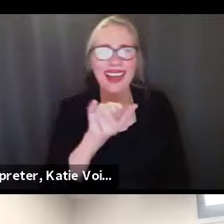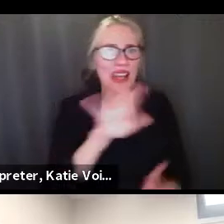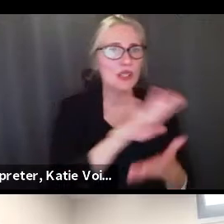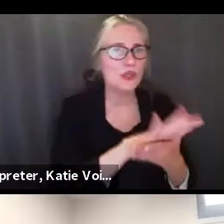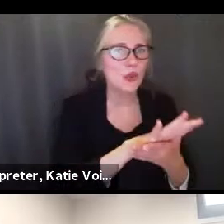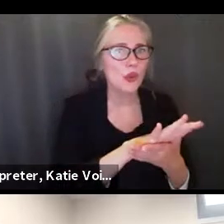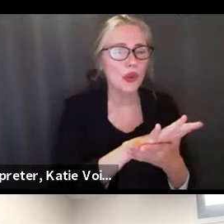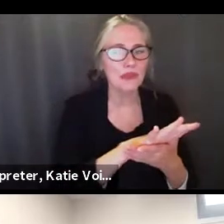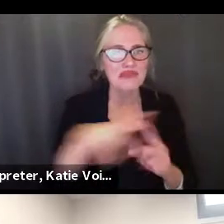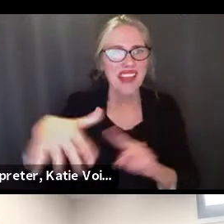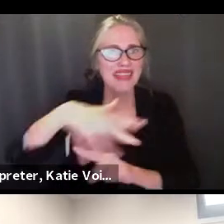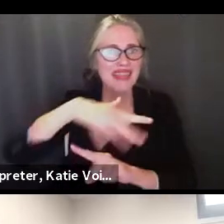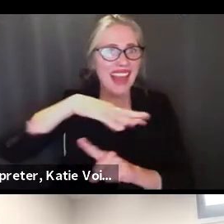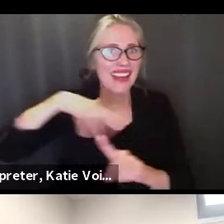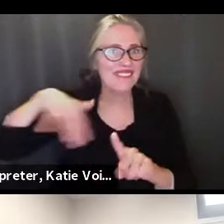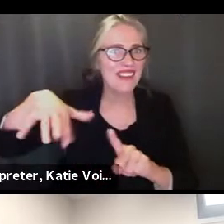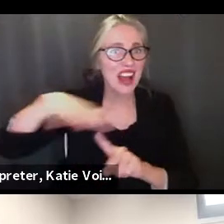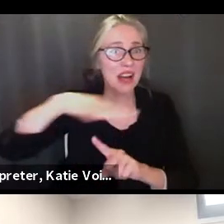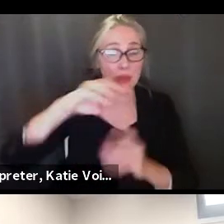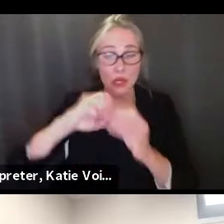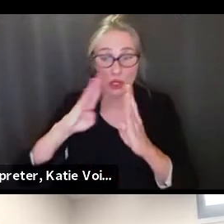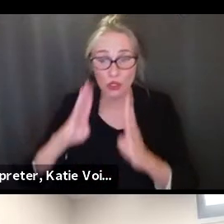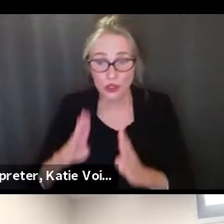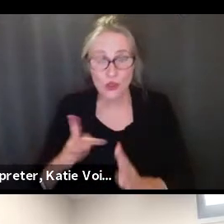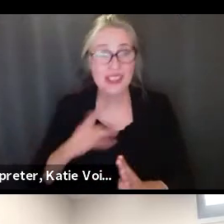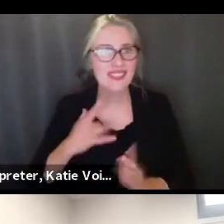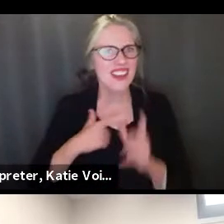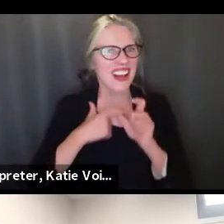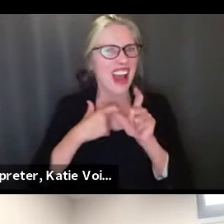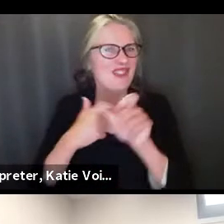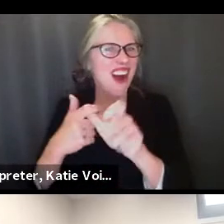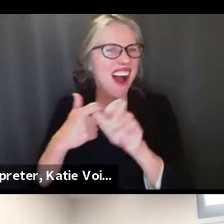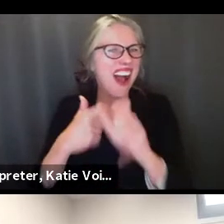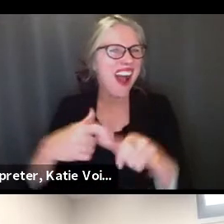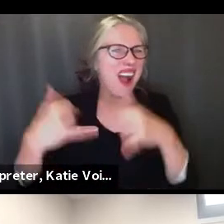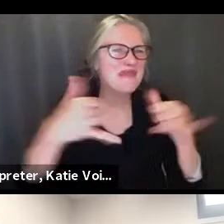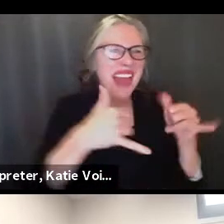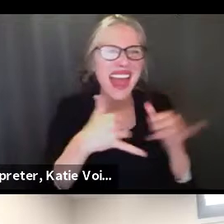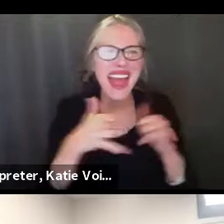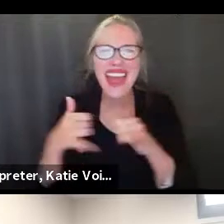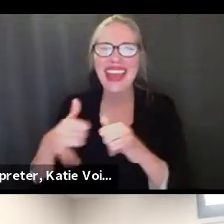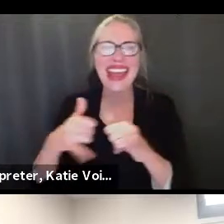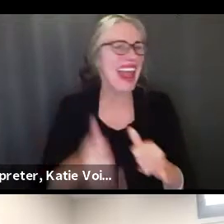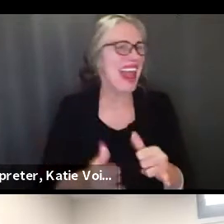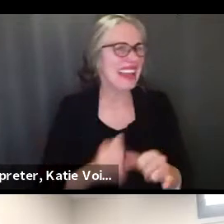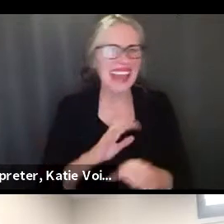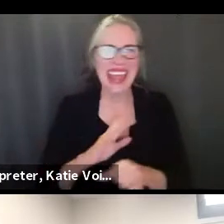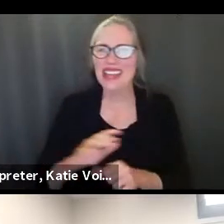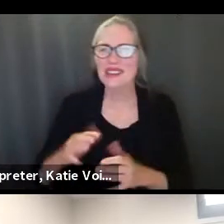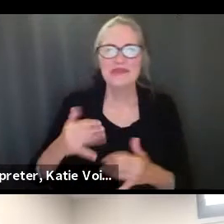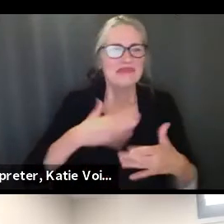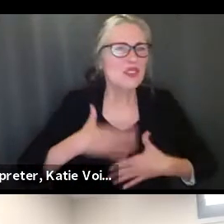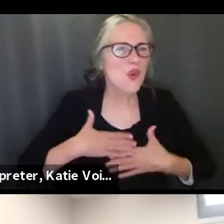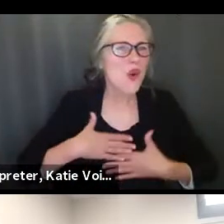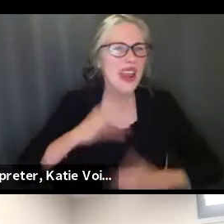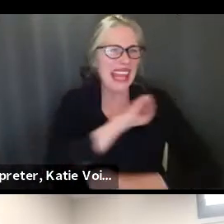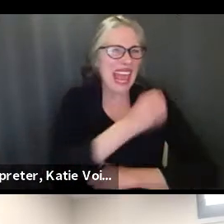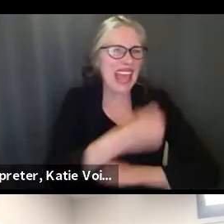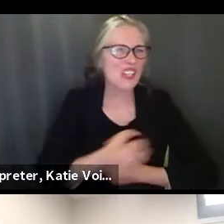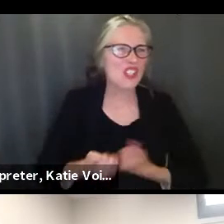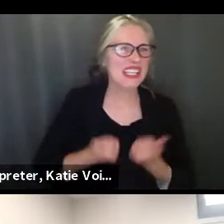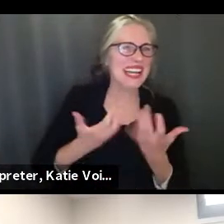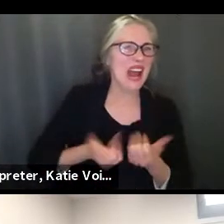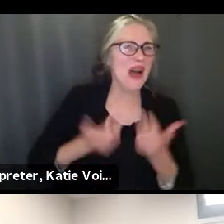environment that gives students both the room to run and to let off steam, and next slide, the opportunity